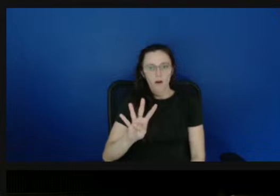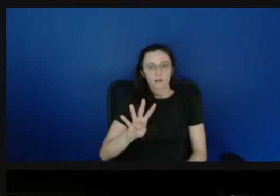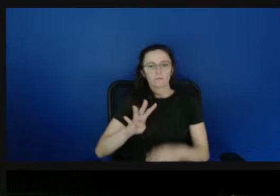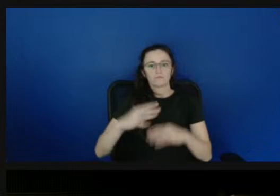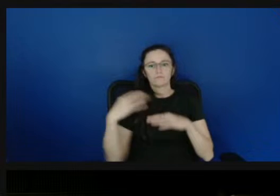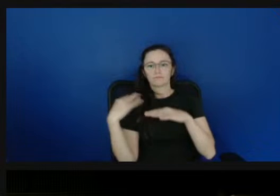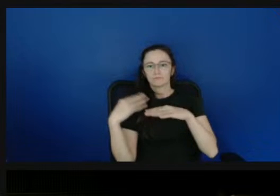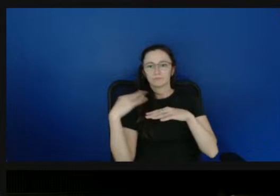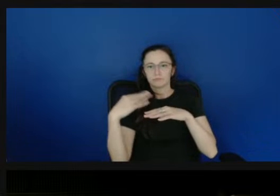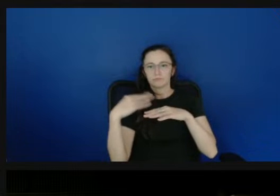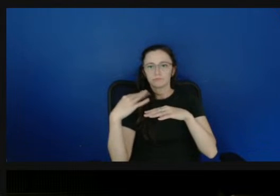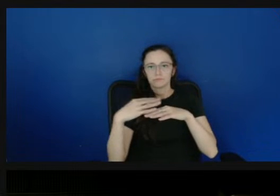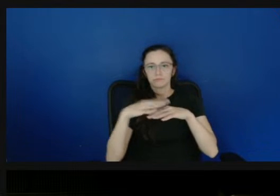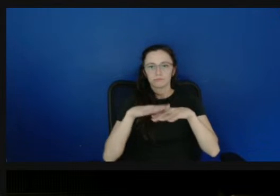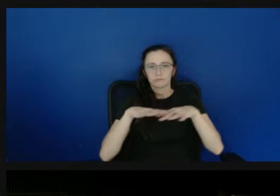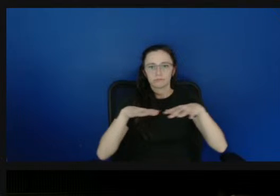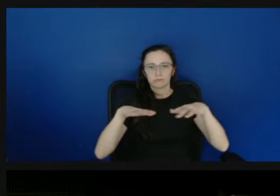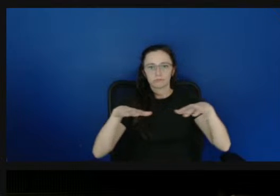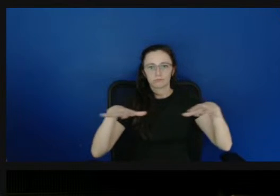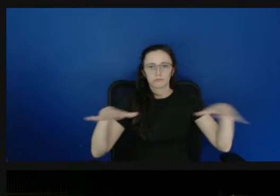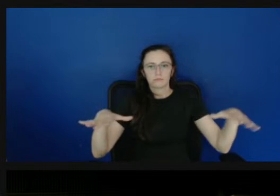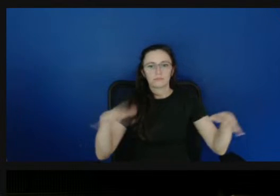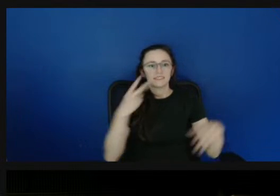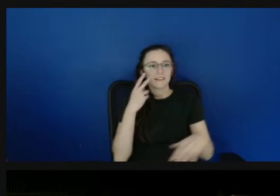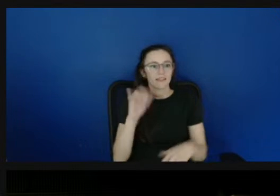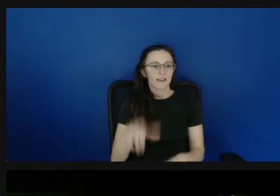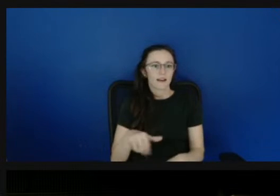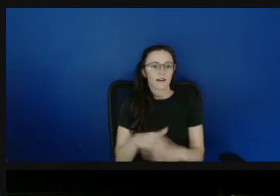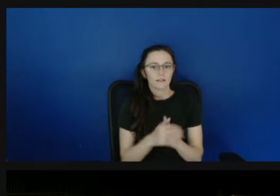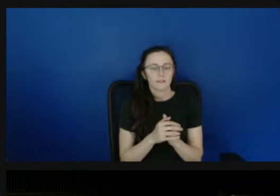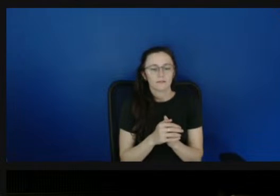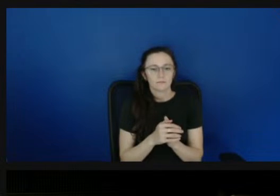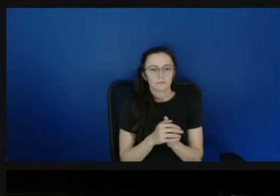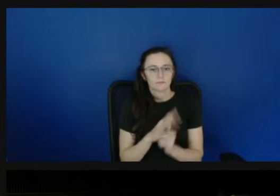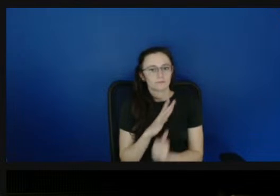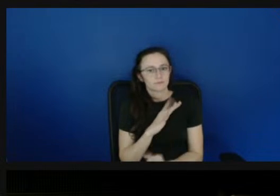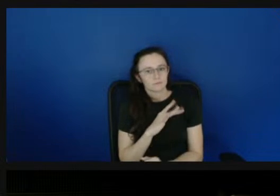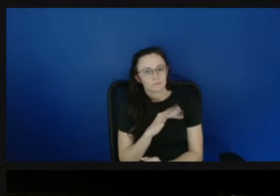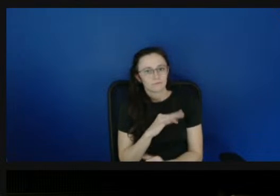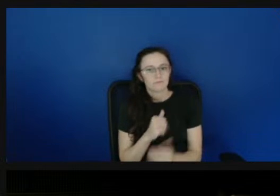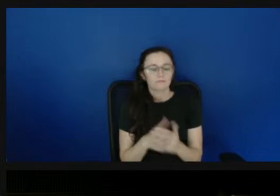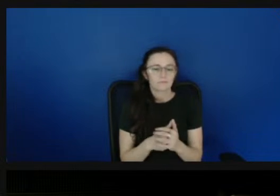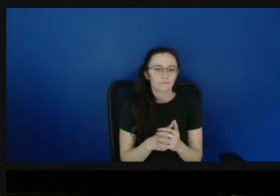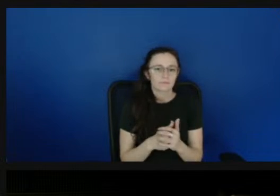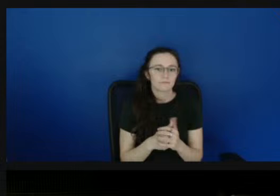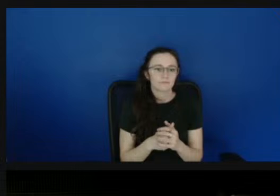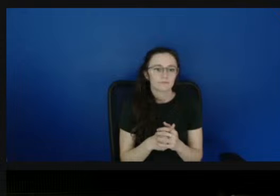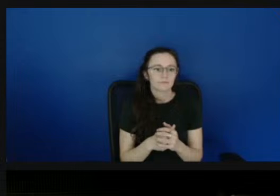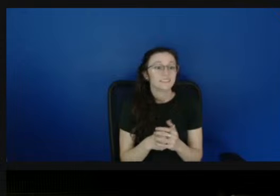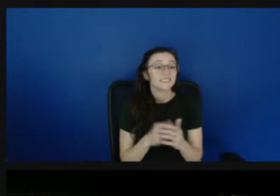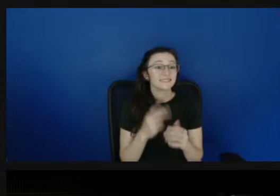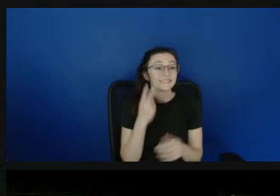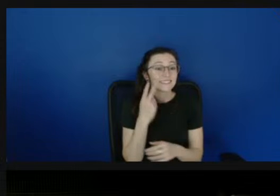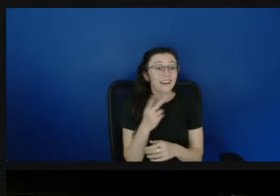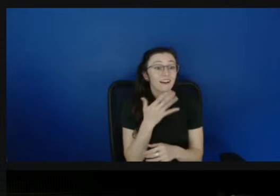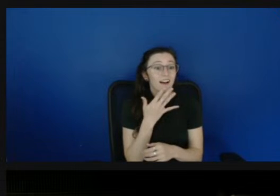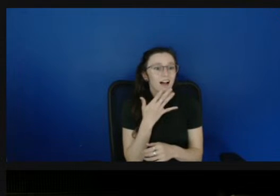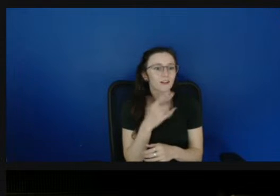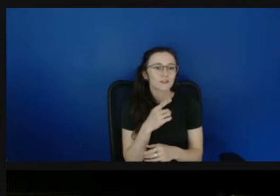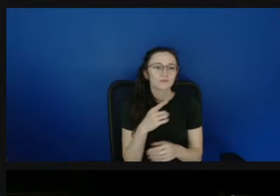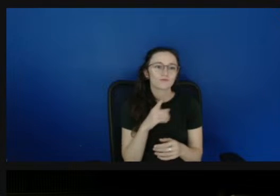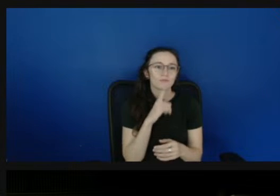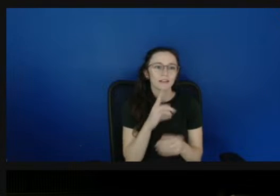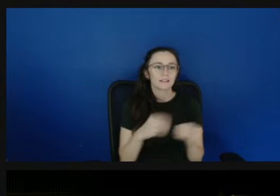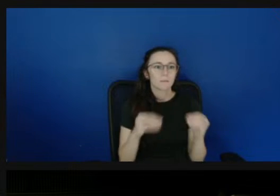over there. So that's cool to me to see that profile like that. We talk about it and see it in maps, but to see it in color is a little bit more special to me too.